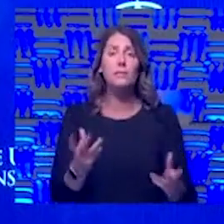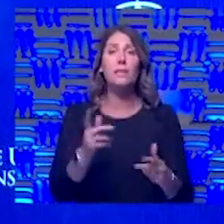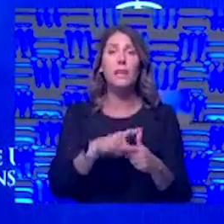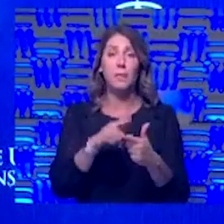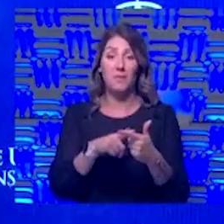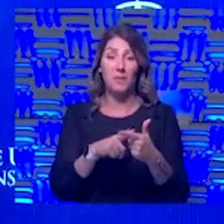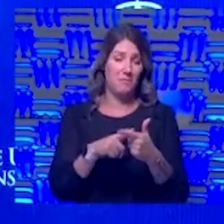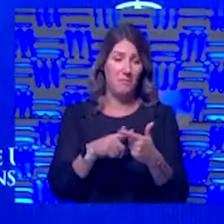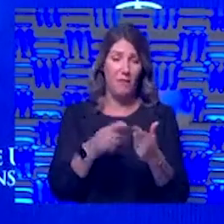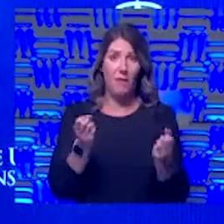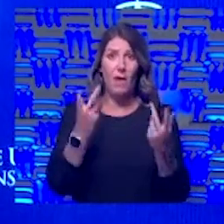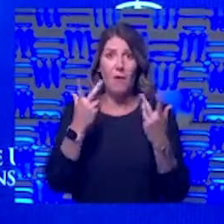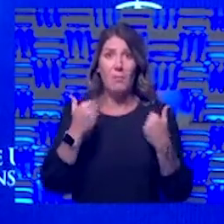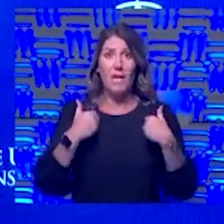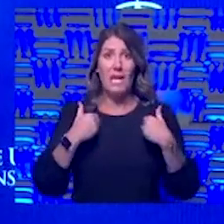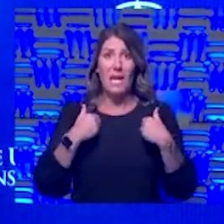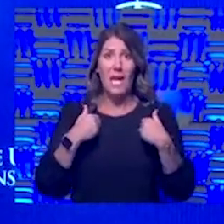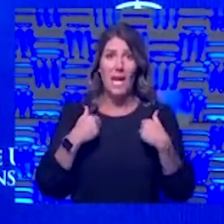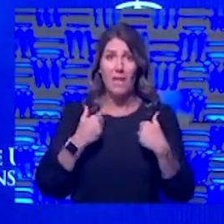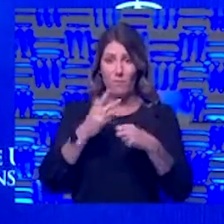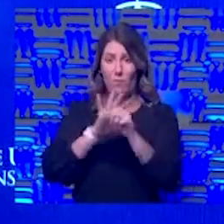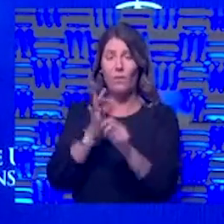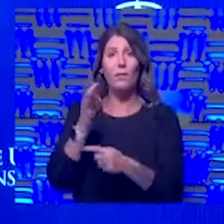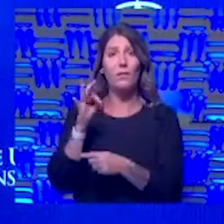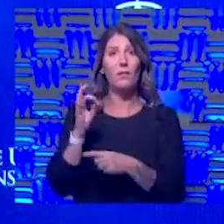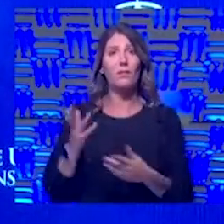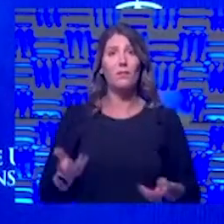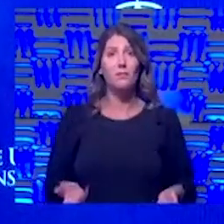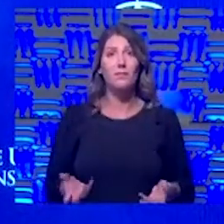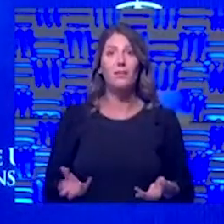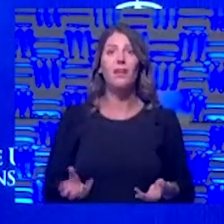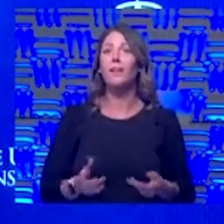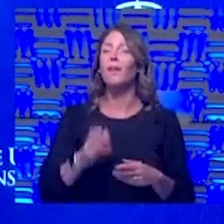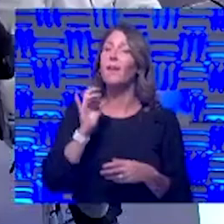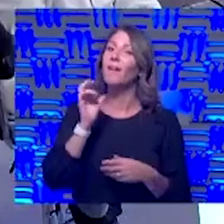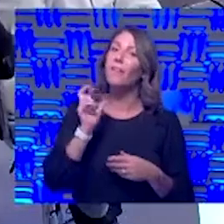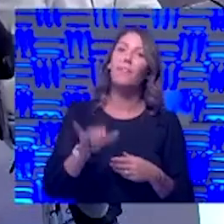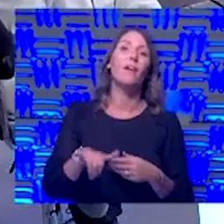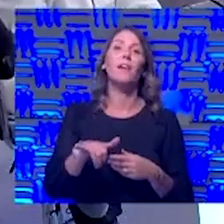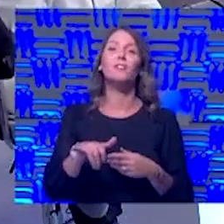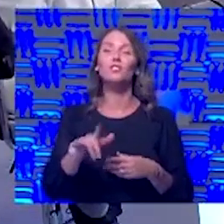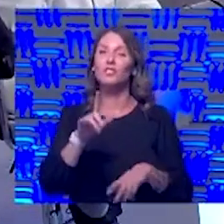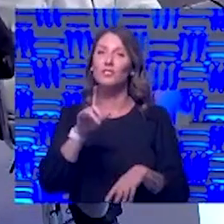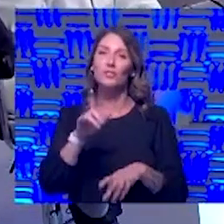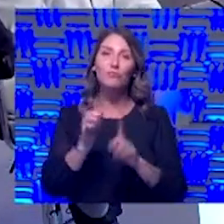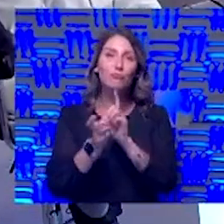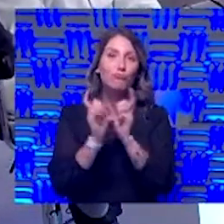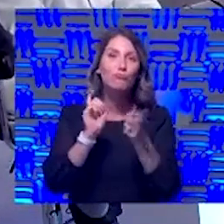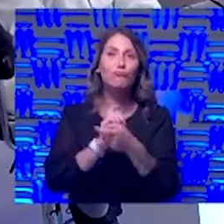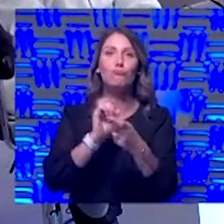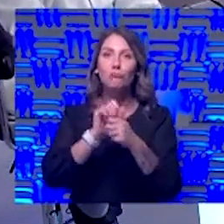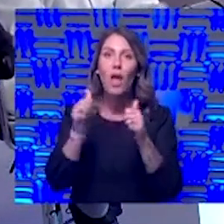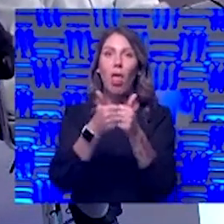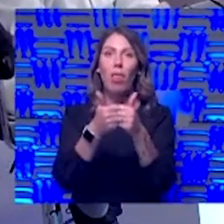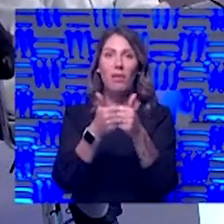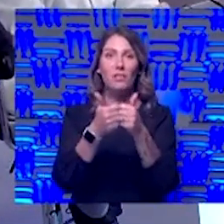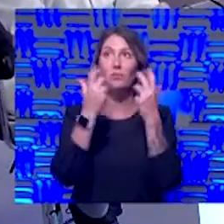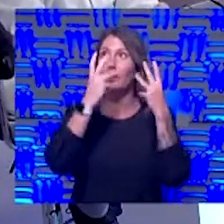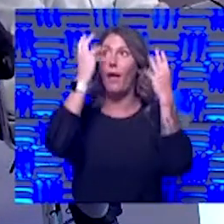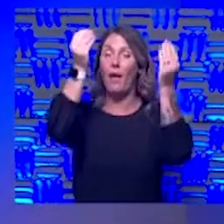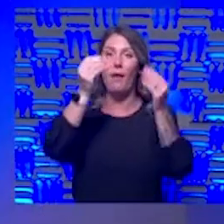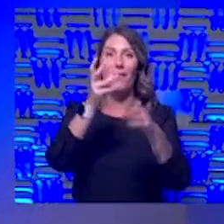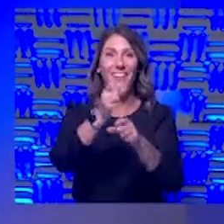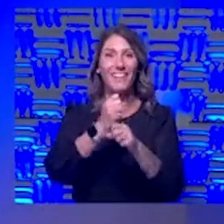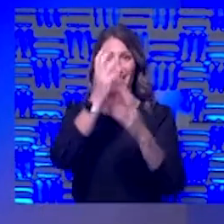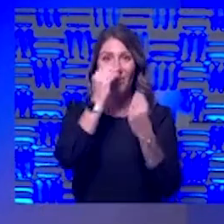them have SARS-CoV-2. So that's a moving target, Dane. Absolutely. It's really hard to go get that information.